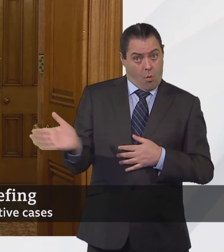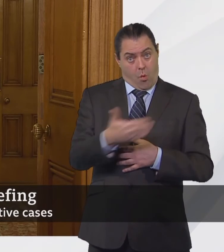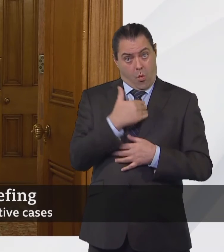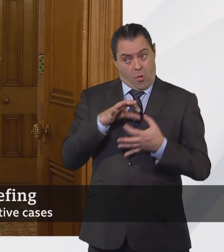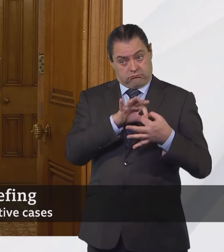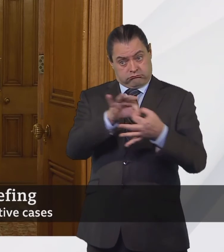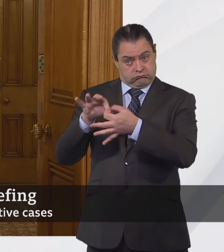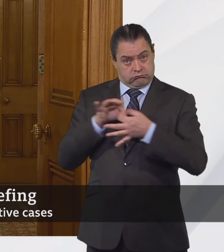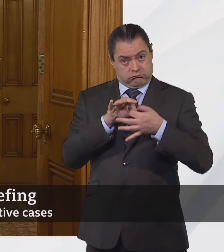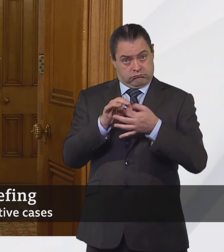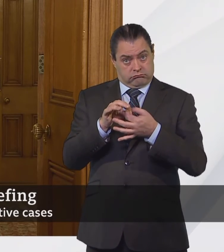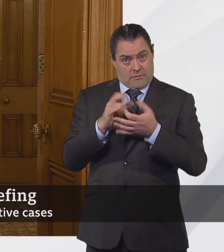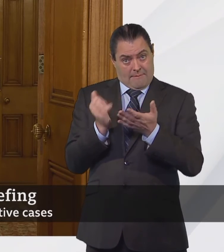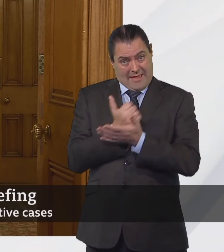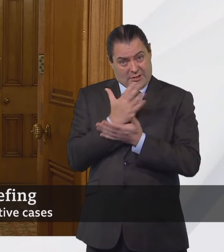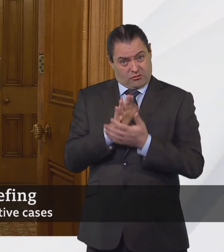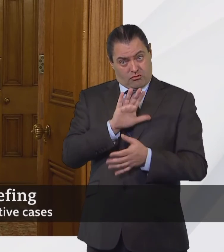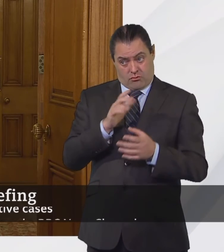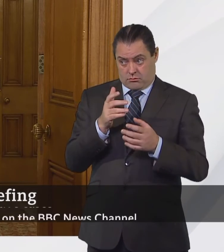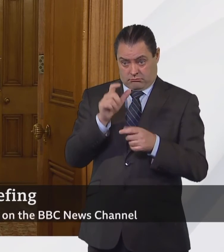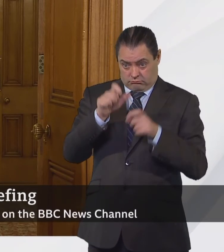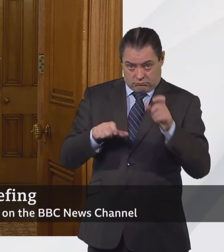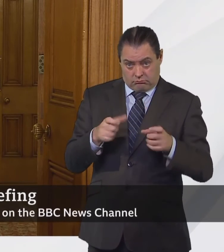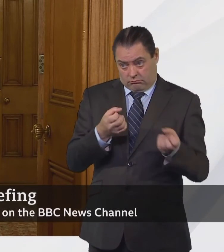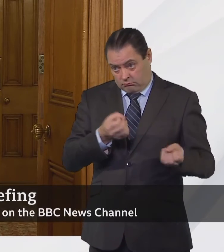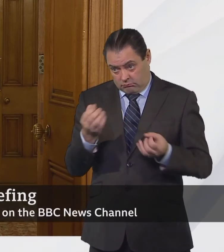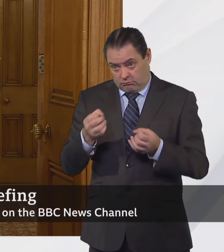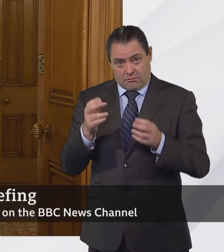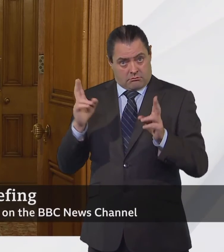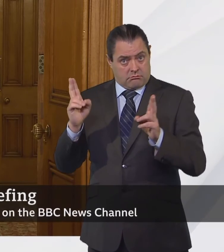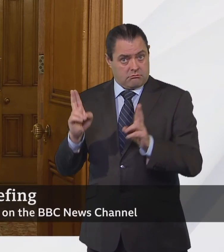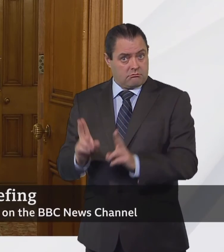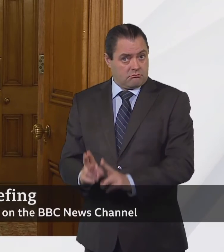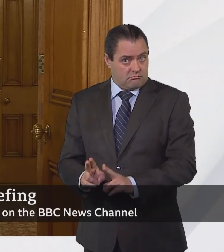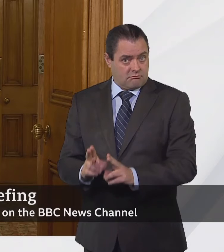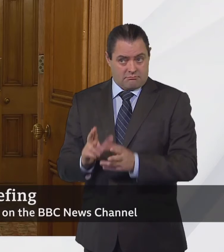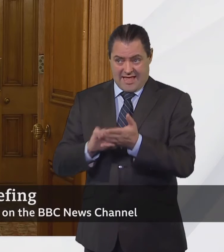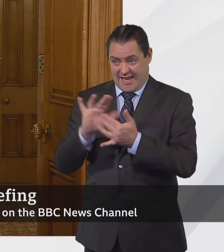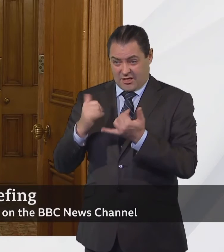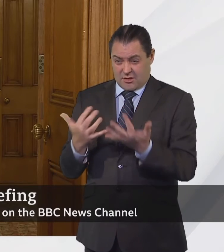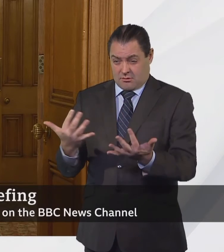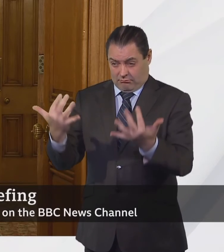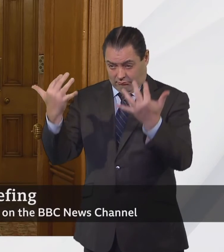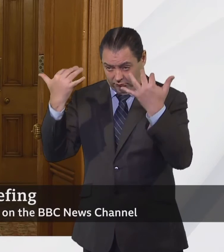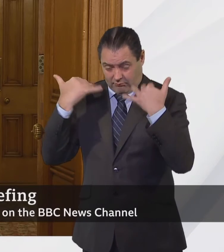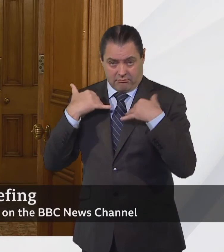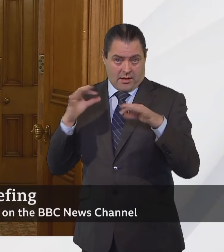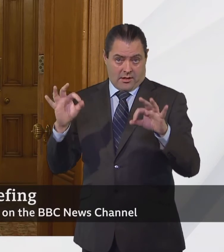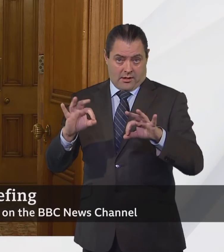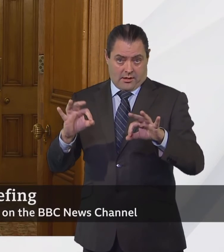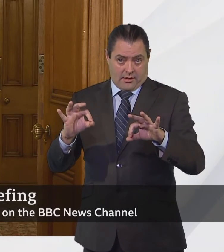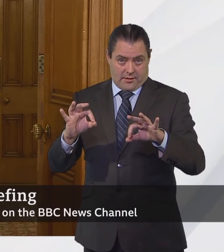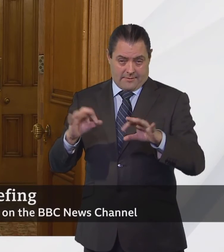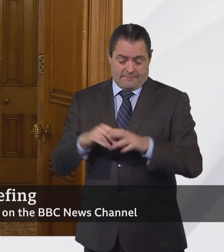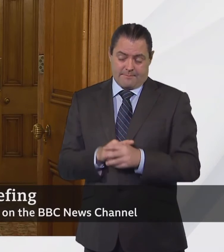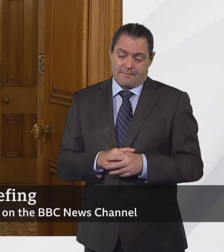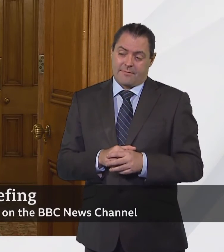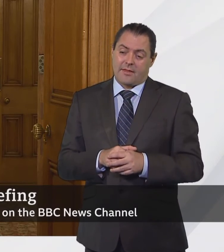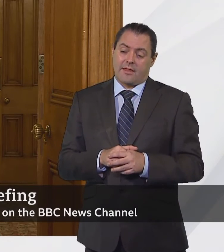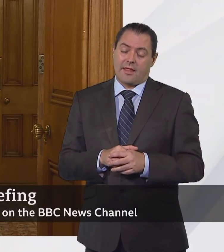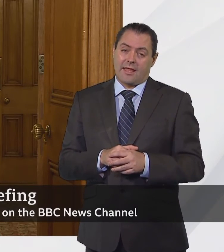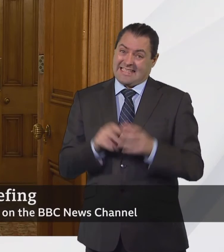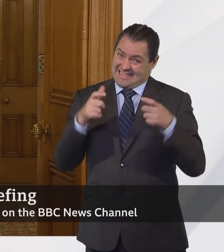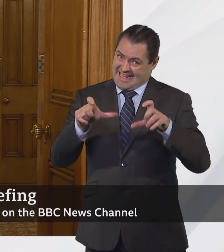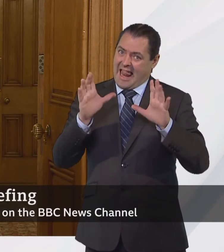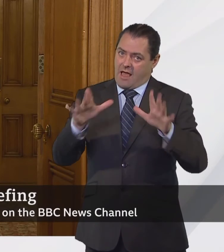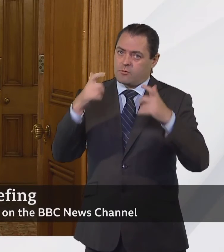NHS from being overwhelmed. But those dangers have not gone away. If we ease off now, we